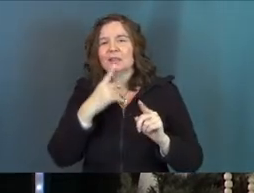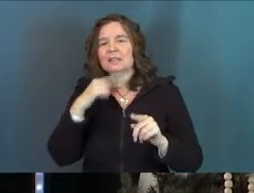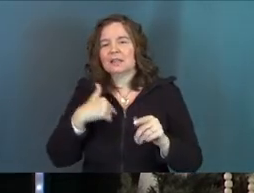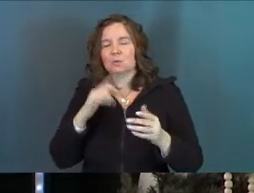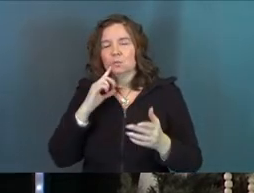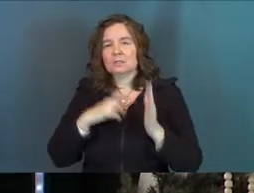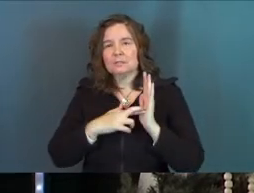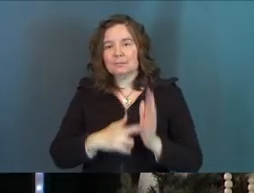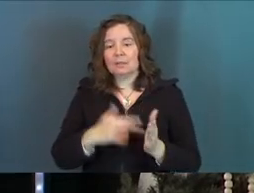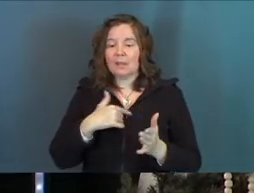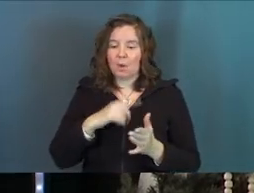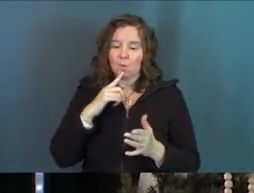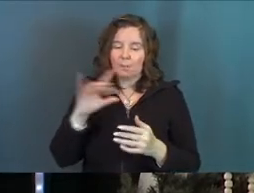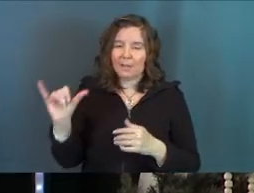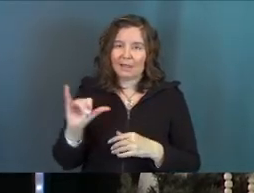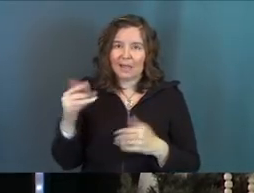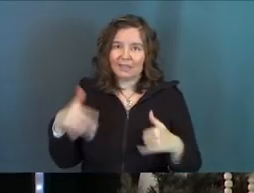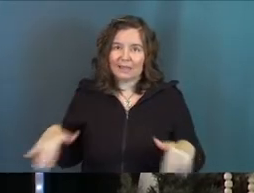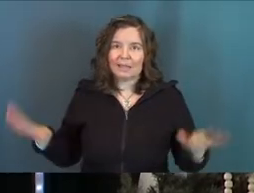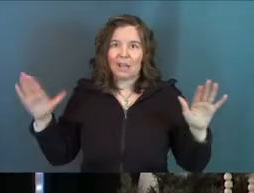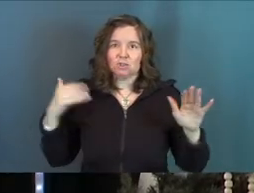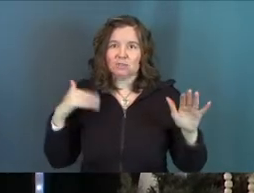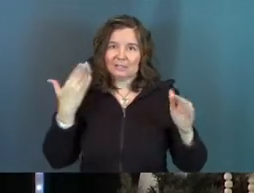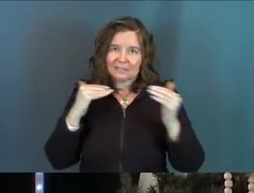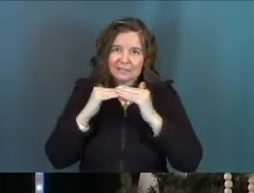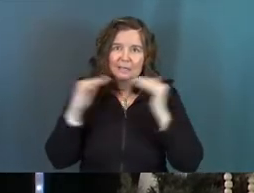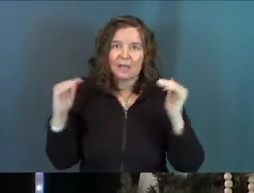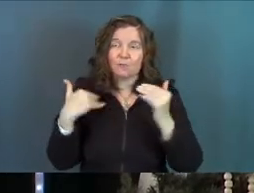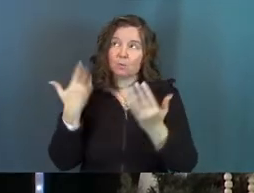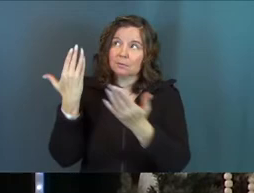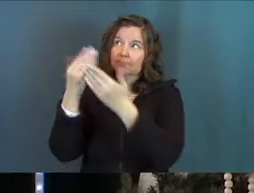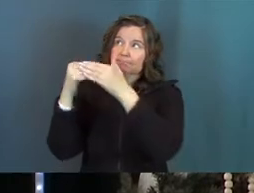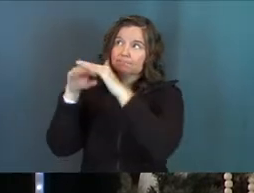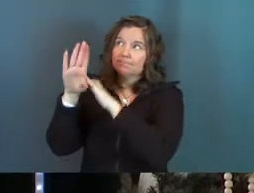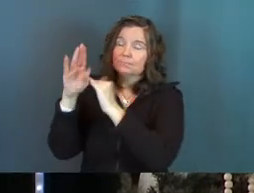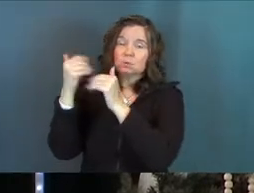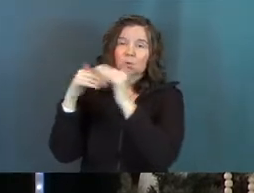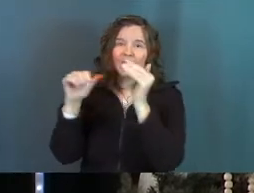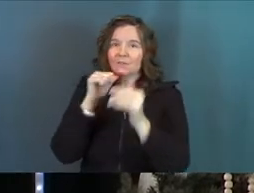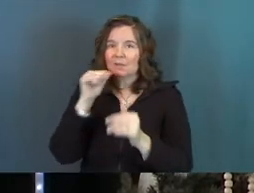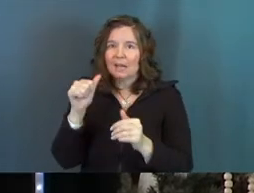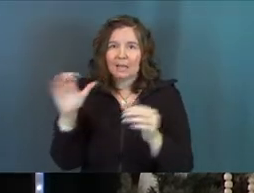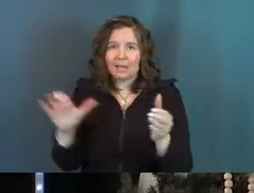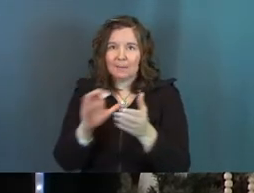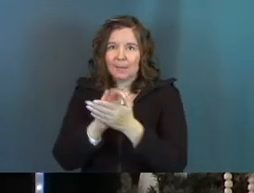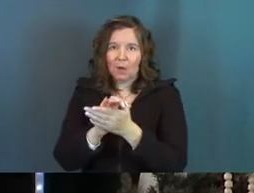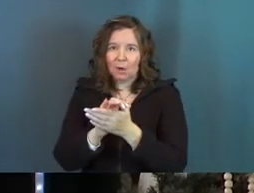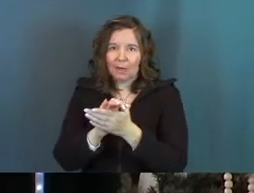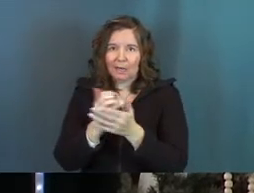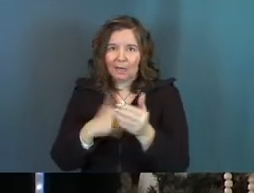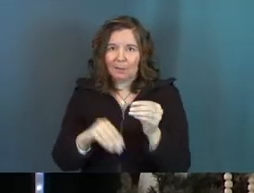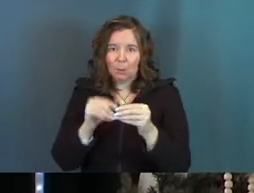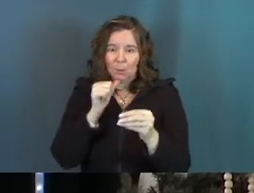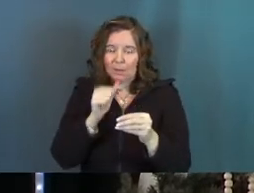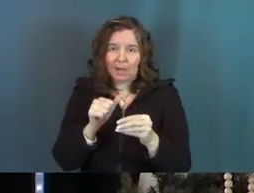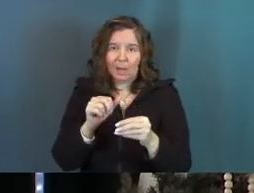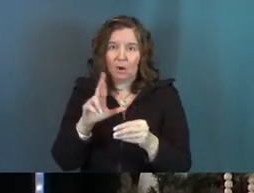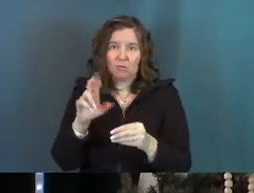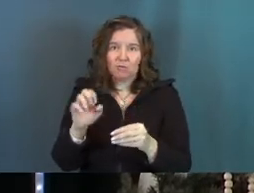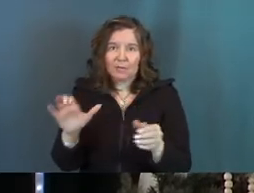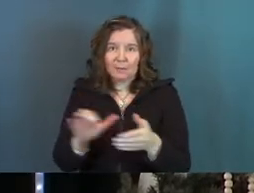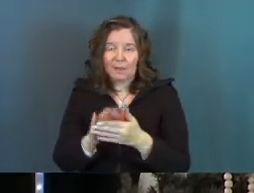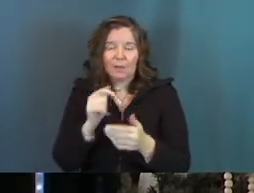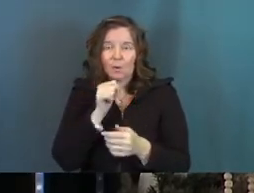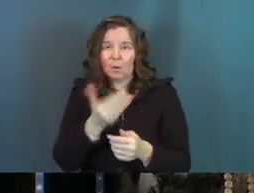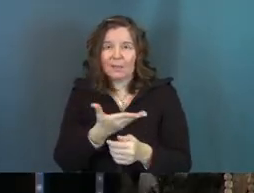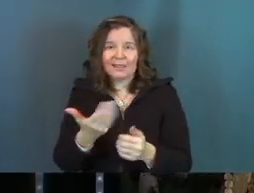says this respect, they will be like the angels in heaven, okay? So when we get to heaven, it says, we're not going to be married to our spouse. We will not remarry. We will not. That won't